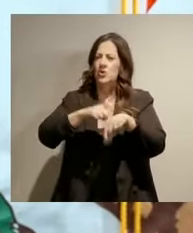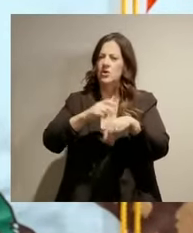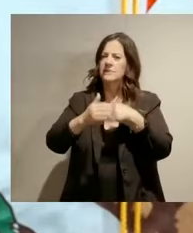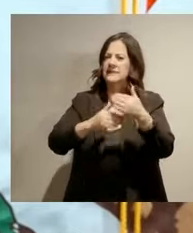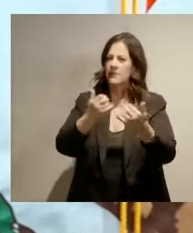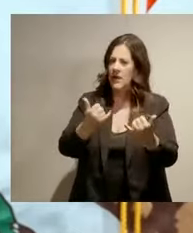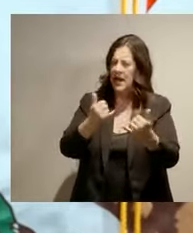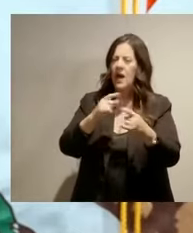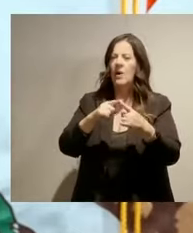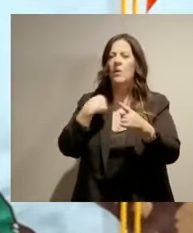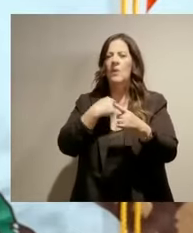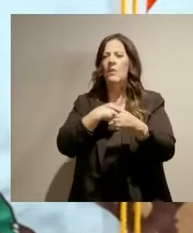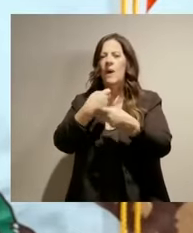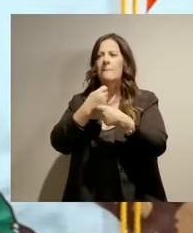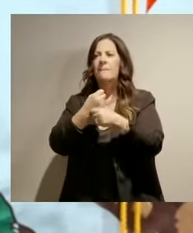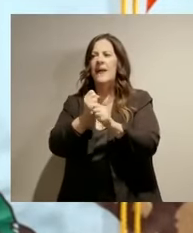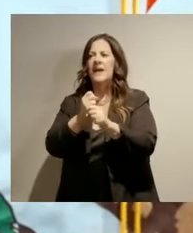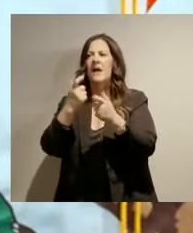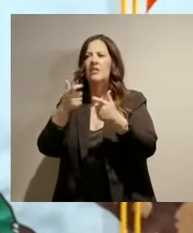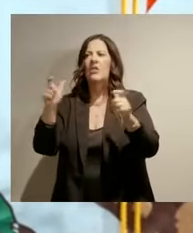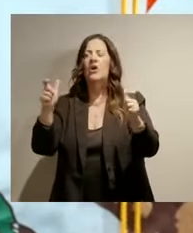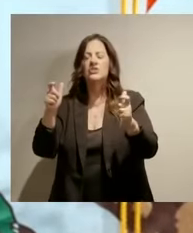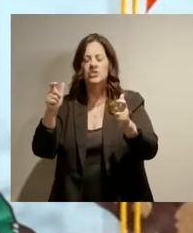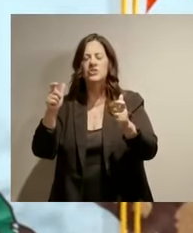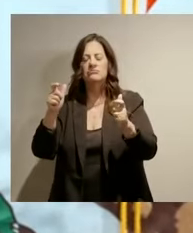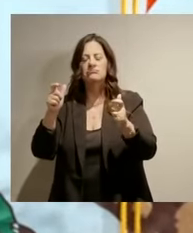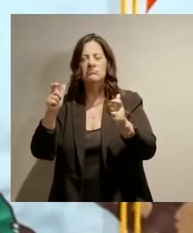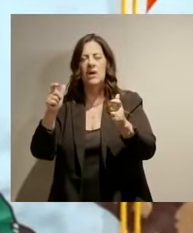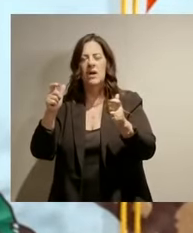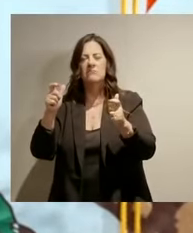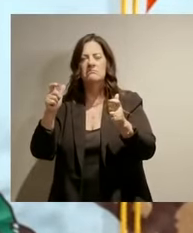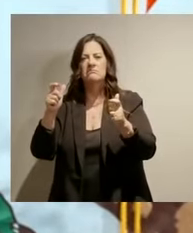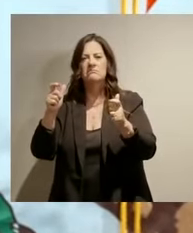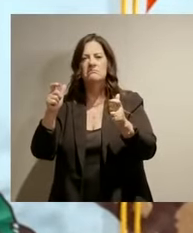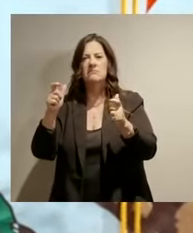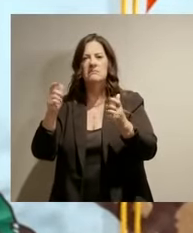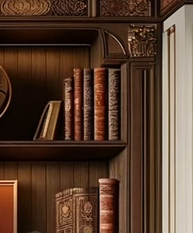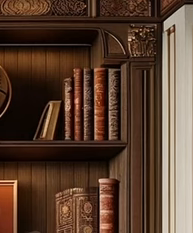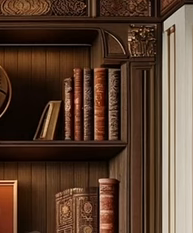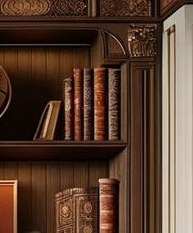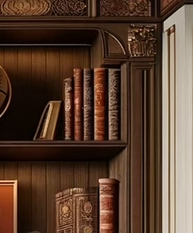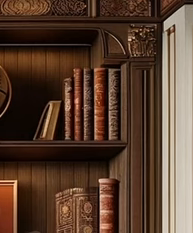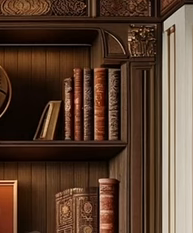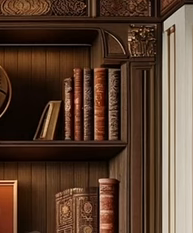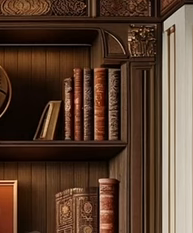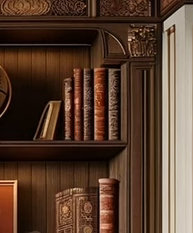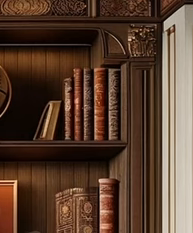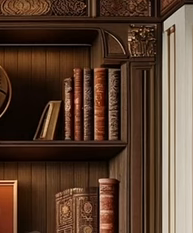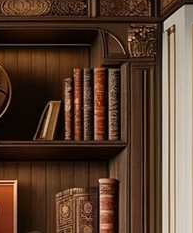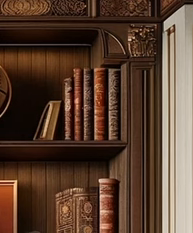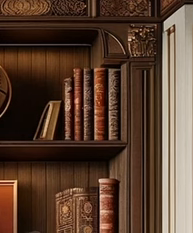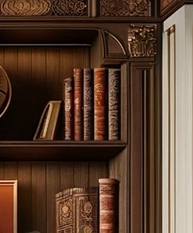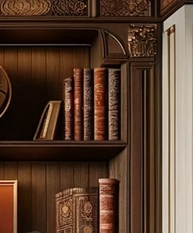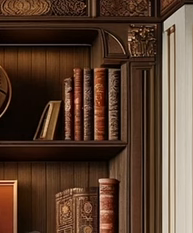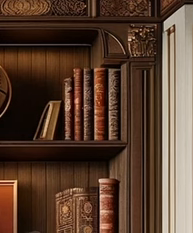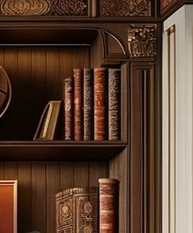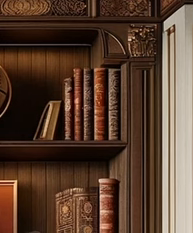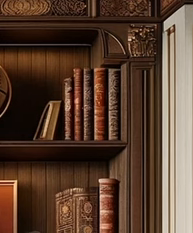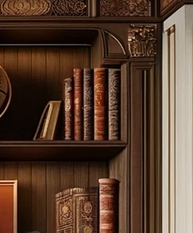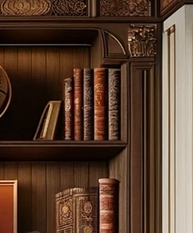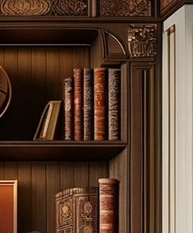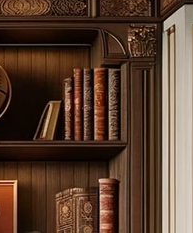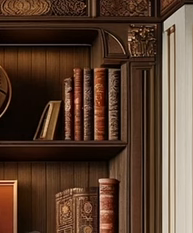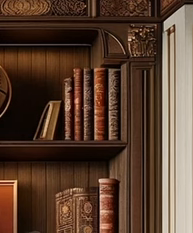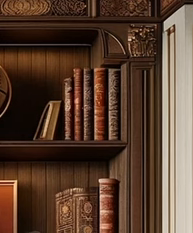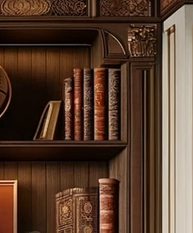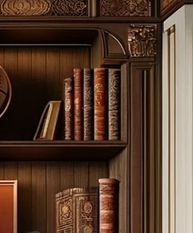continue to promote the larger package in partnership with the insurance commissioner. Other highlights from the press conference include